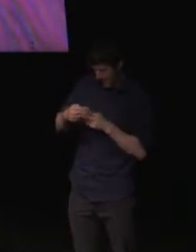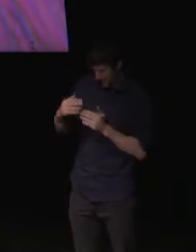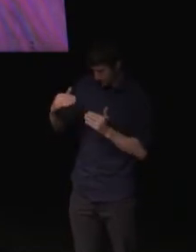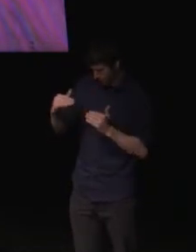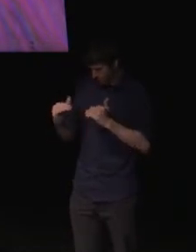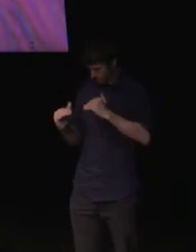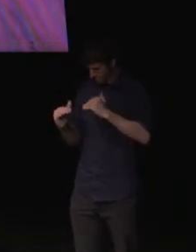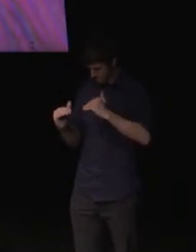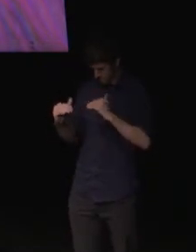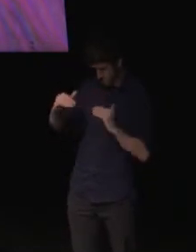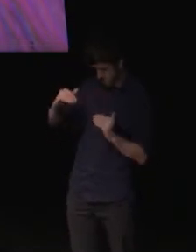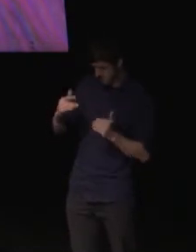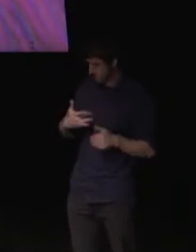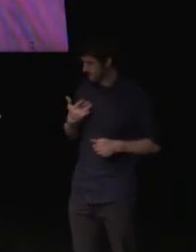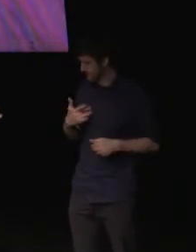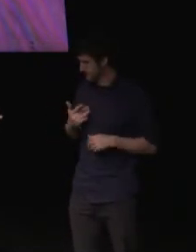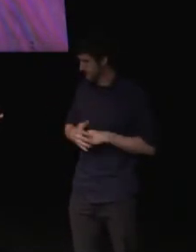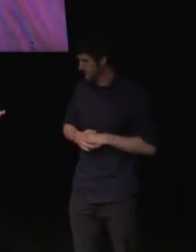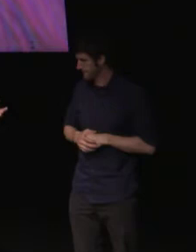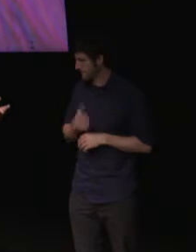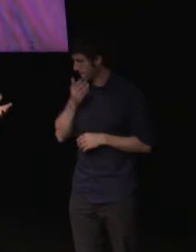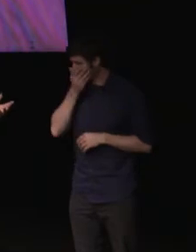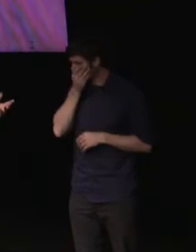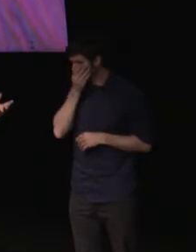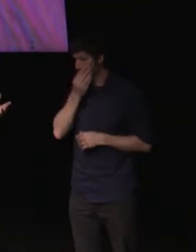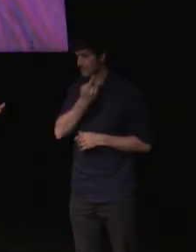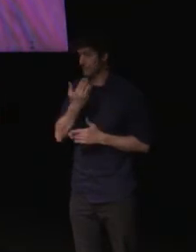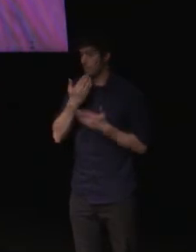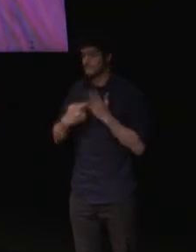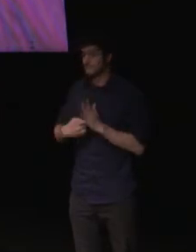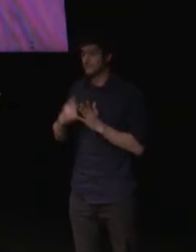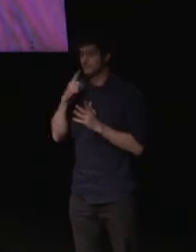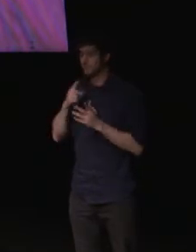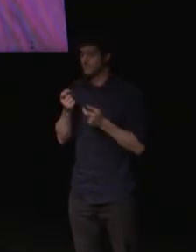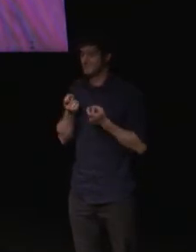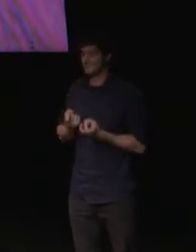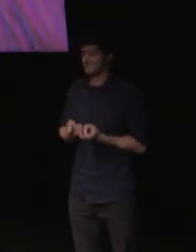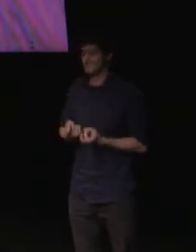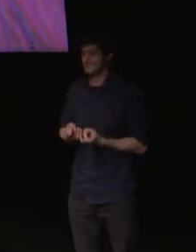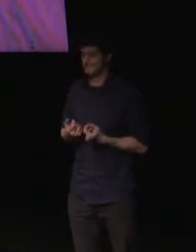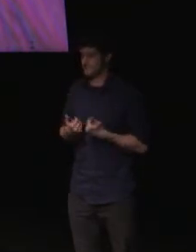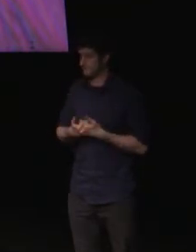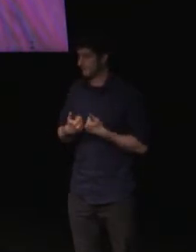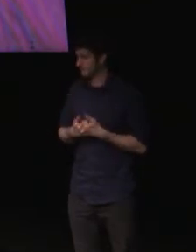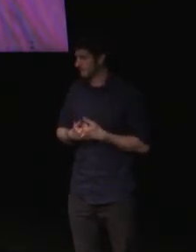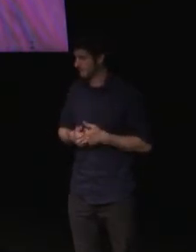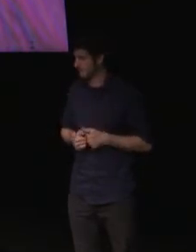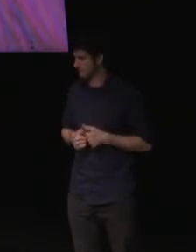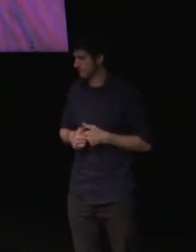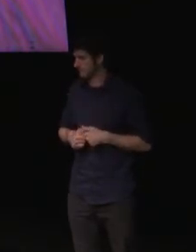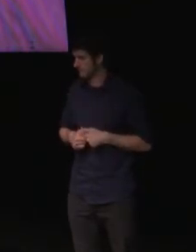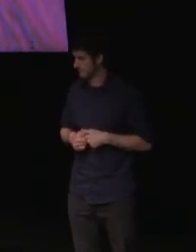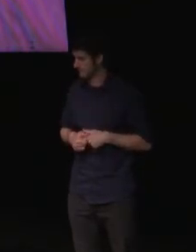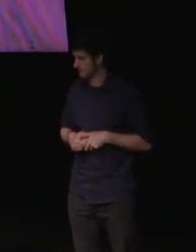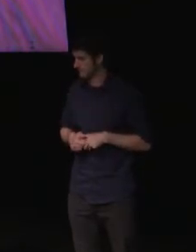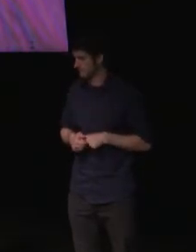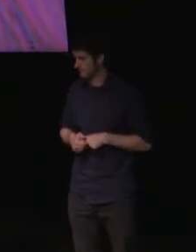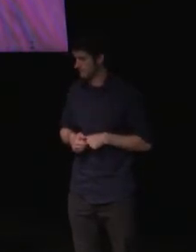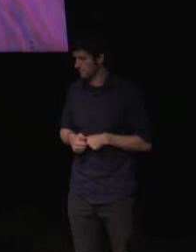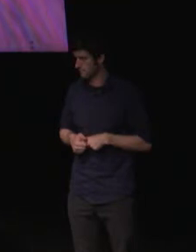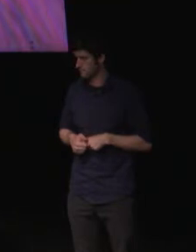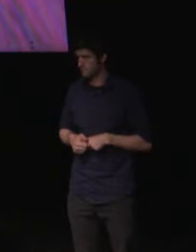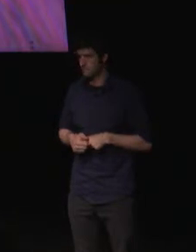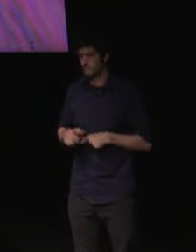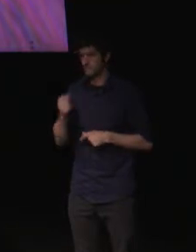And here's kind of a good example as we're doing some skiing. Trying to complete the game side to side. Actually